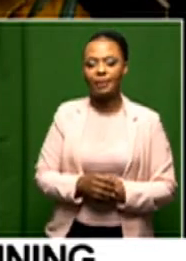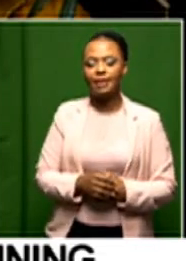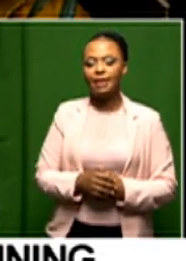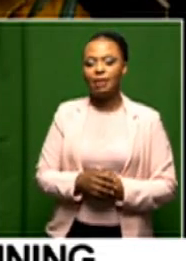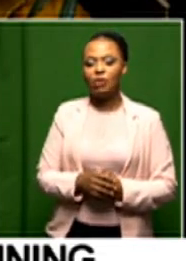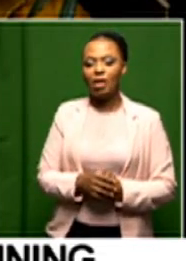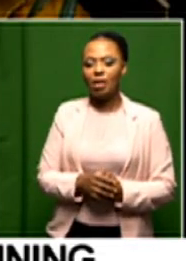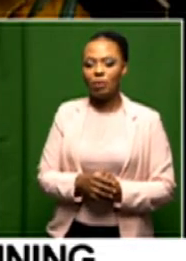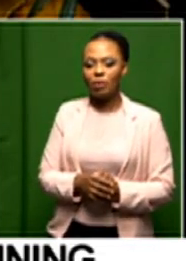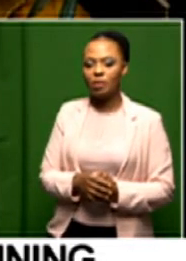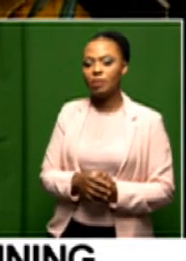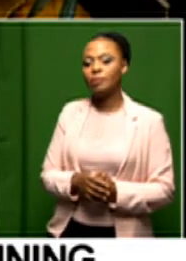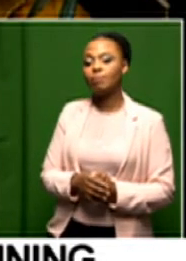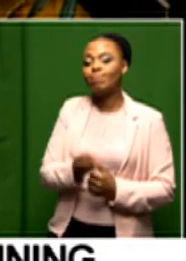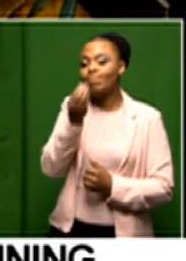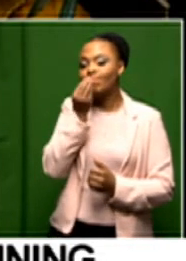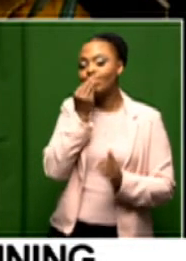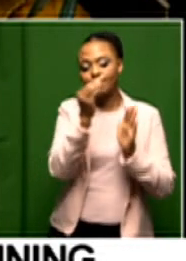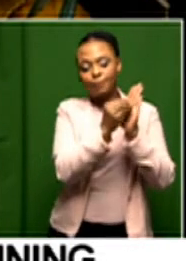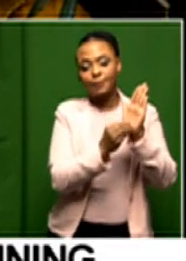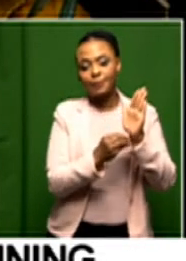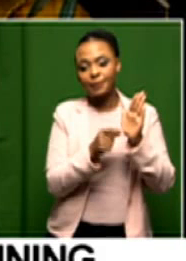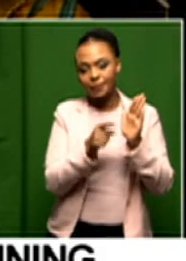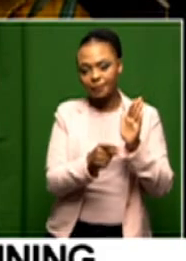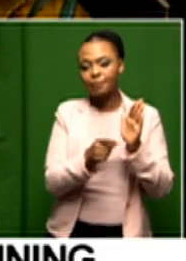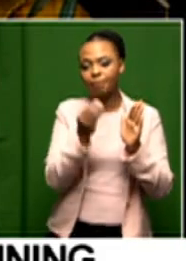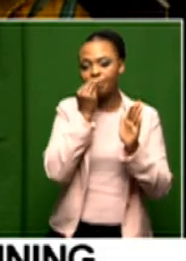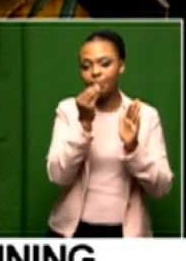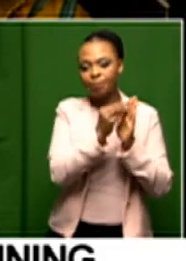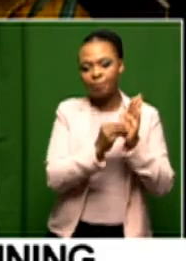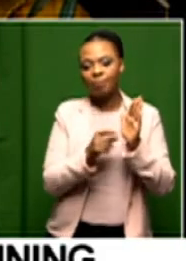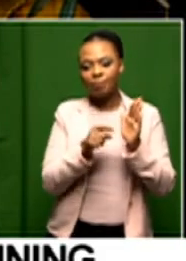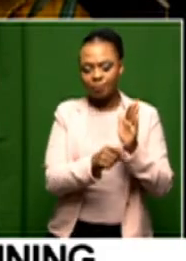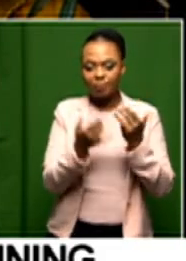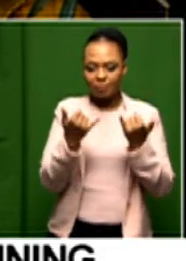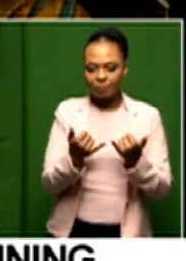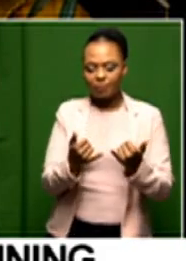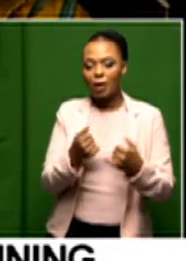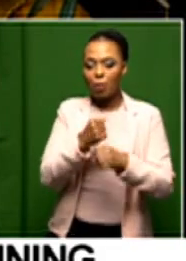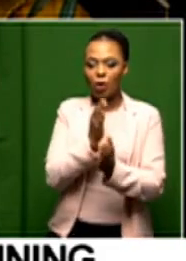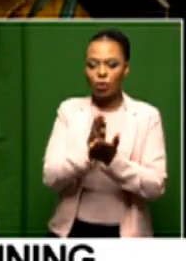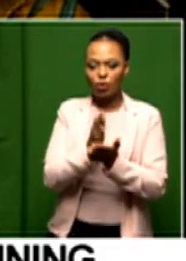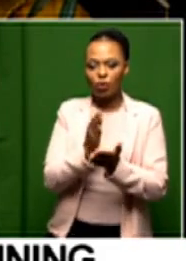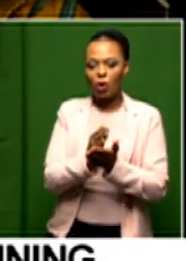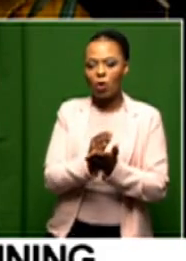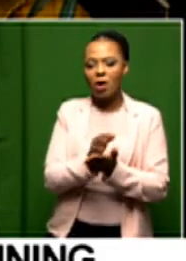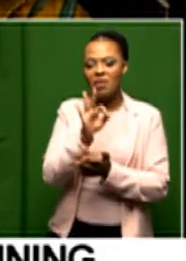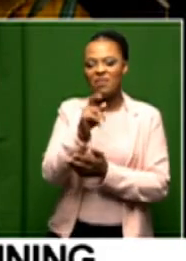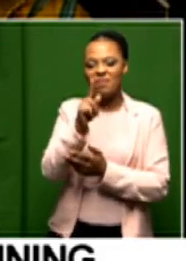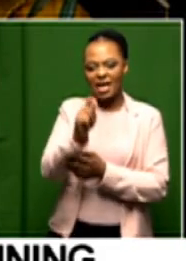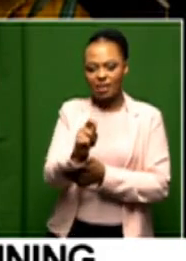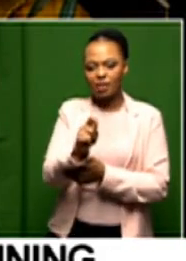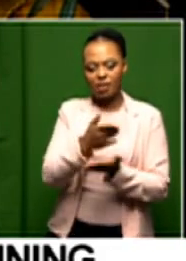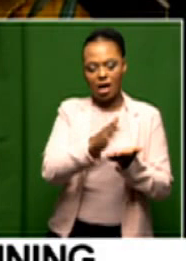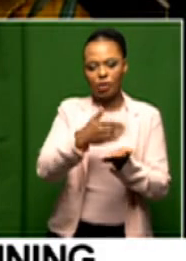One of the recipes that I have, for instance, is if you are going to make a gammon, for instance, just make sure that you cut off the fat as much as possible